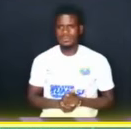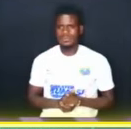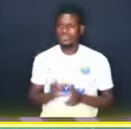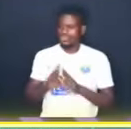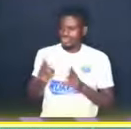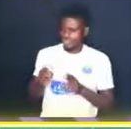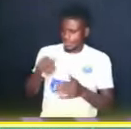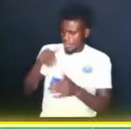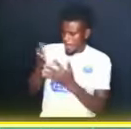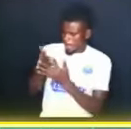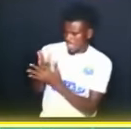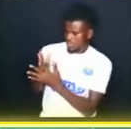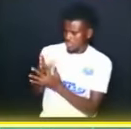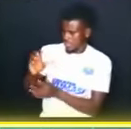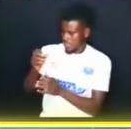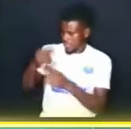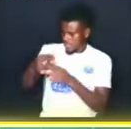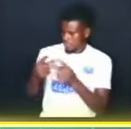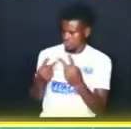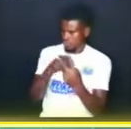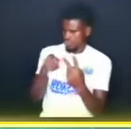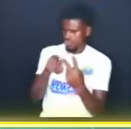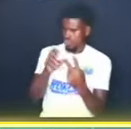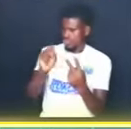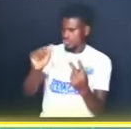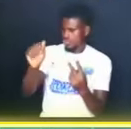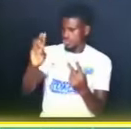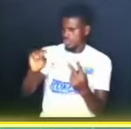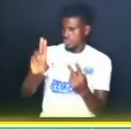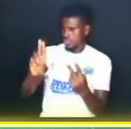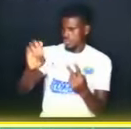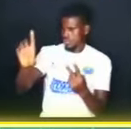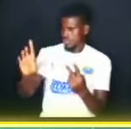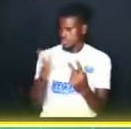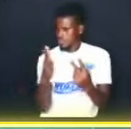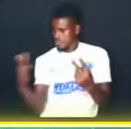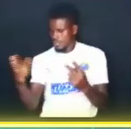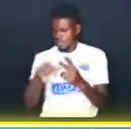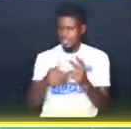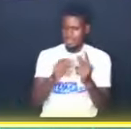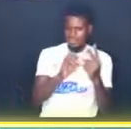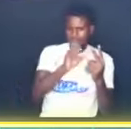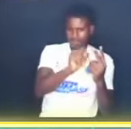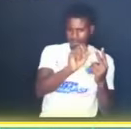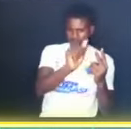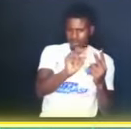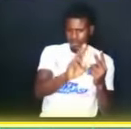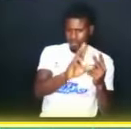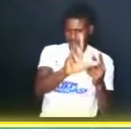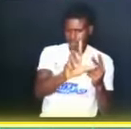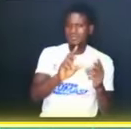the Lord. And to hear Samuel ne Saul and temwa ye ka eurade. When we talk about the Lord, we are talking